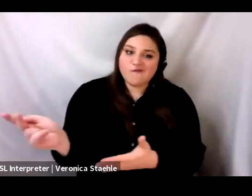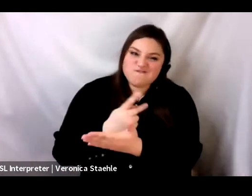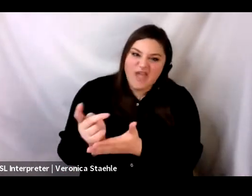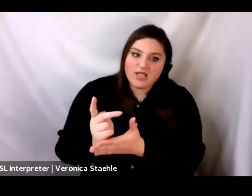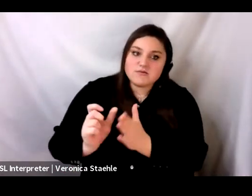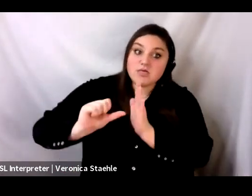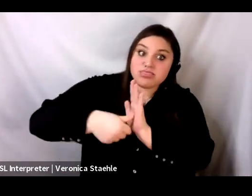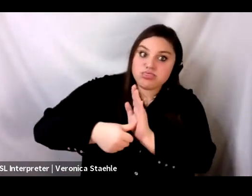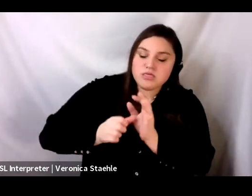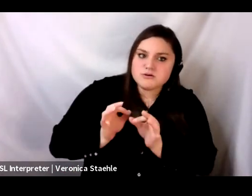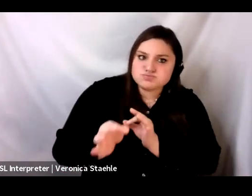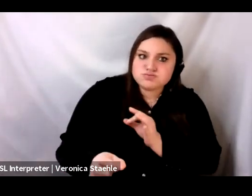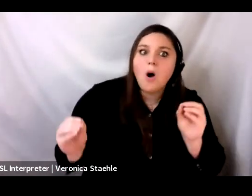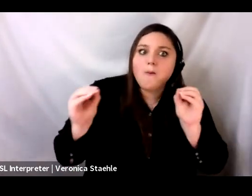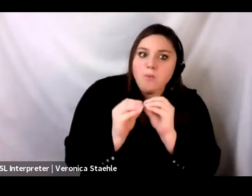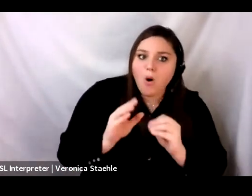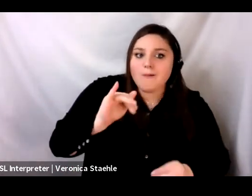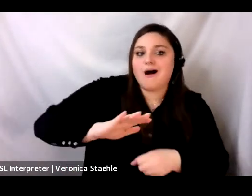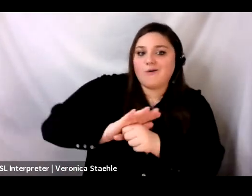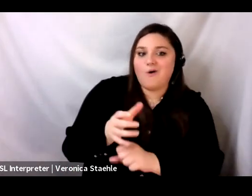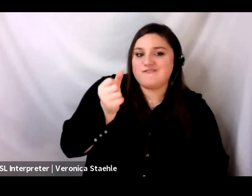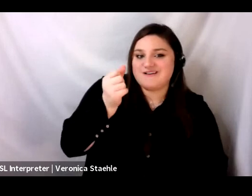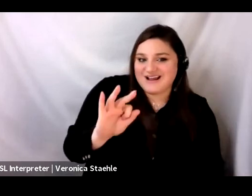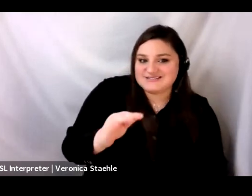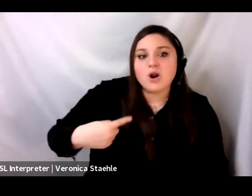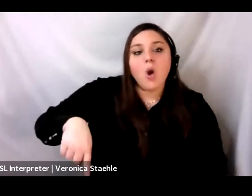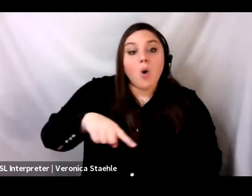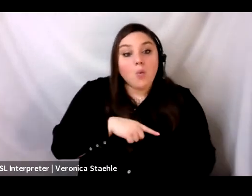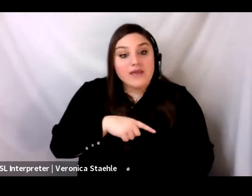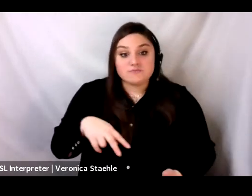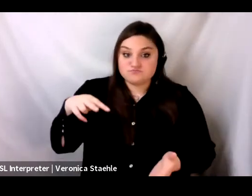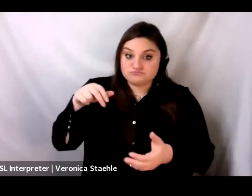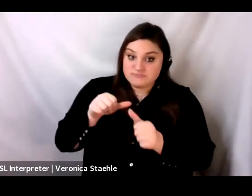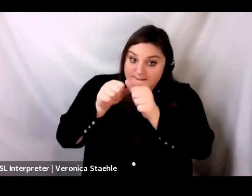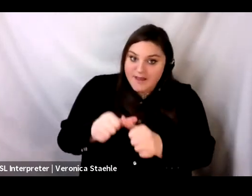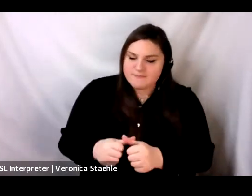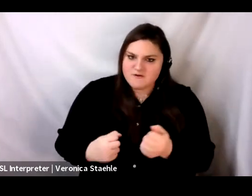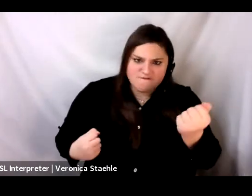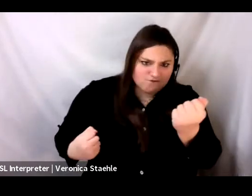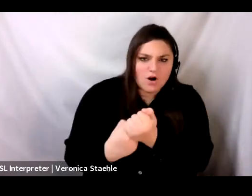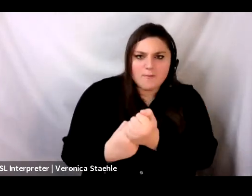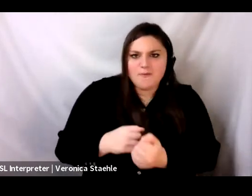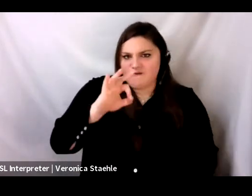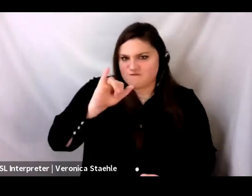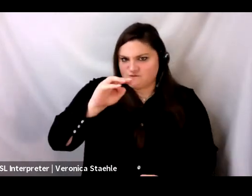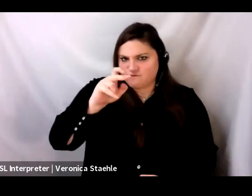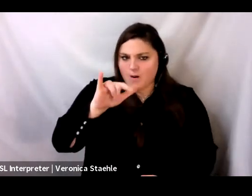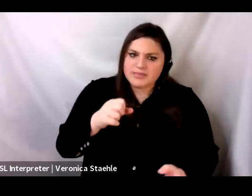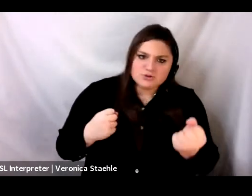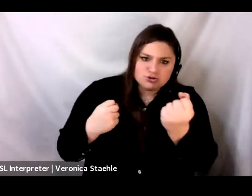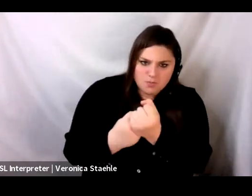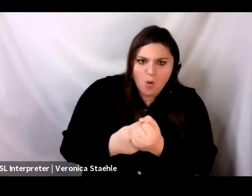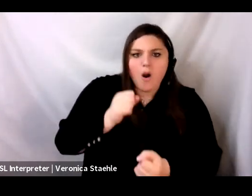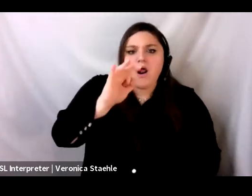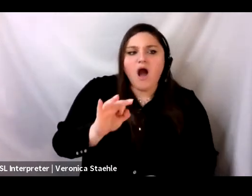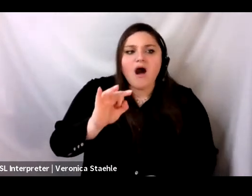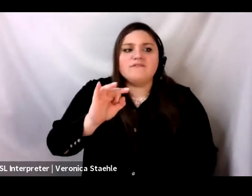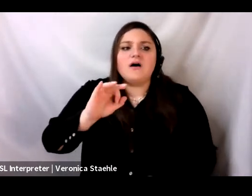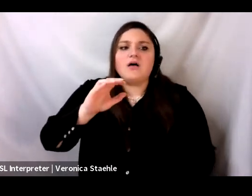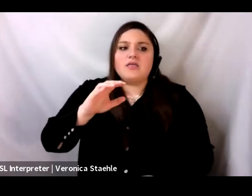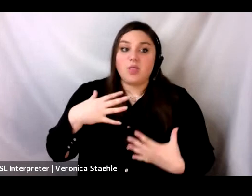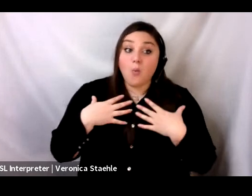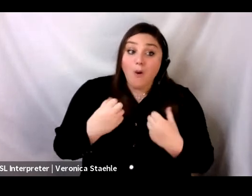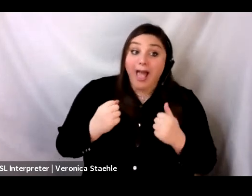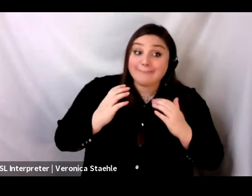support of the well-being and safety of our Asian American dance colleagues and continue to champion the role that dance can